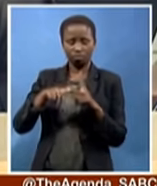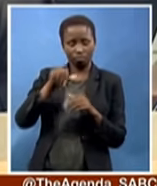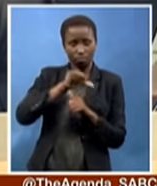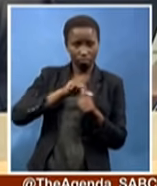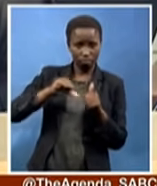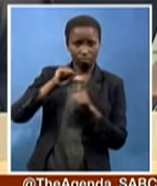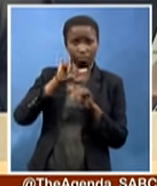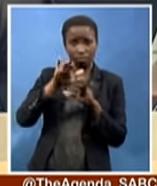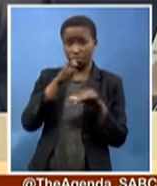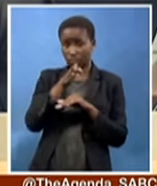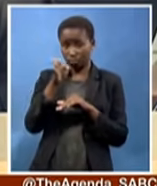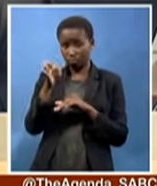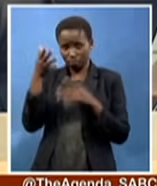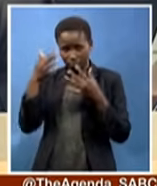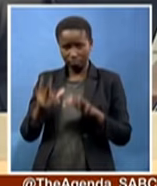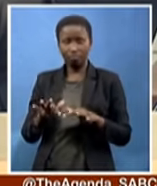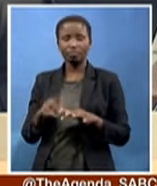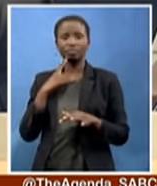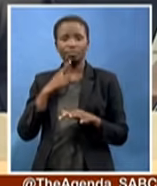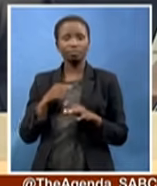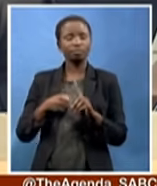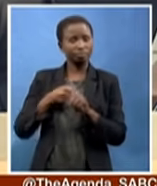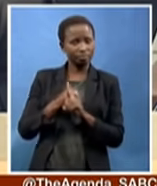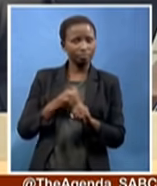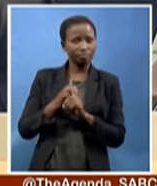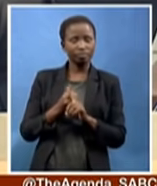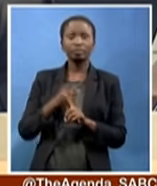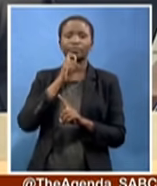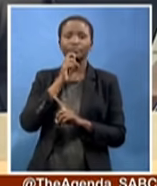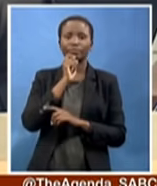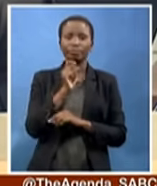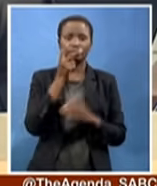use of the term and the existence of the phenomenon.